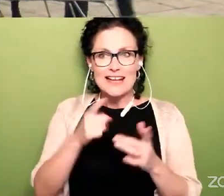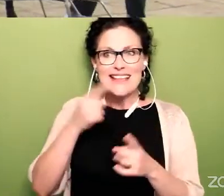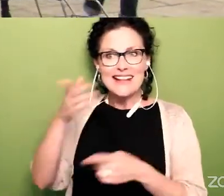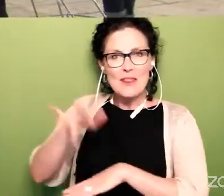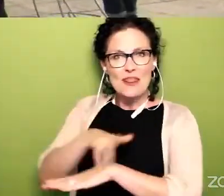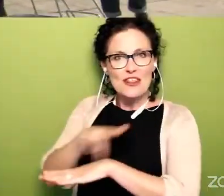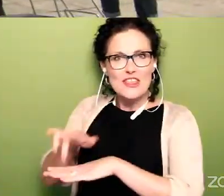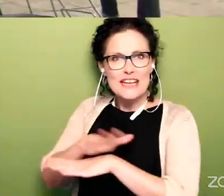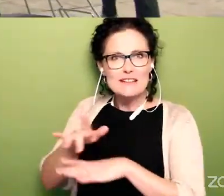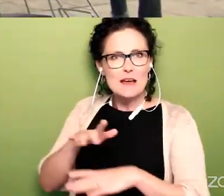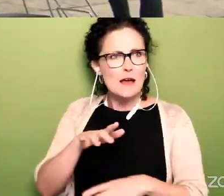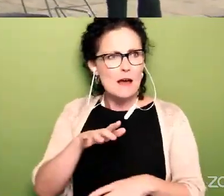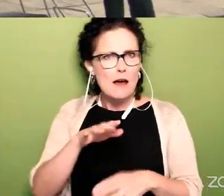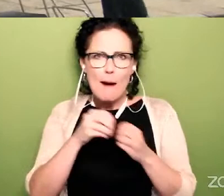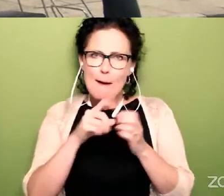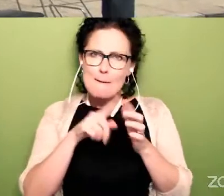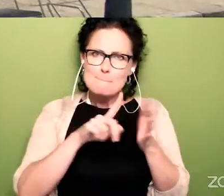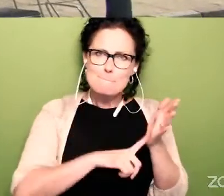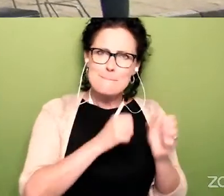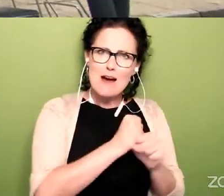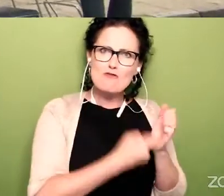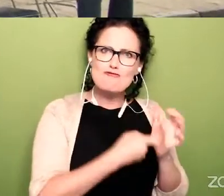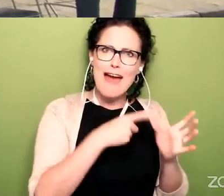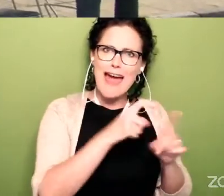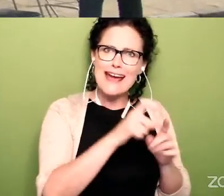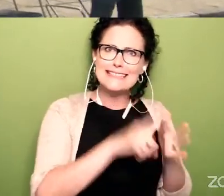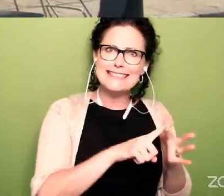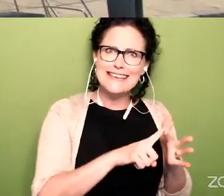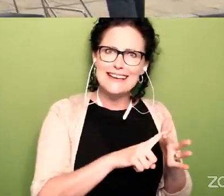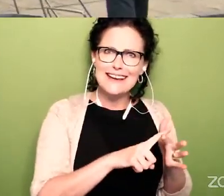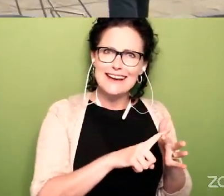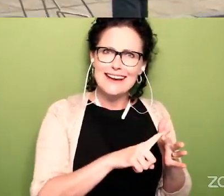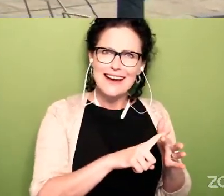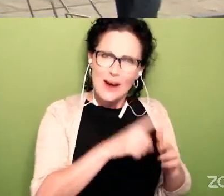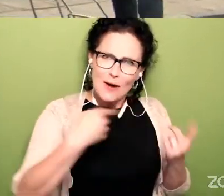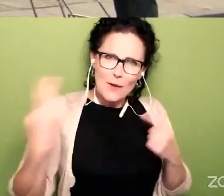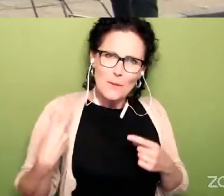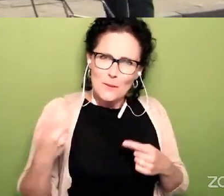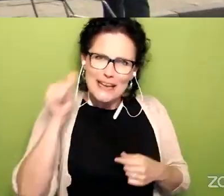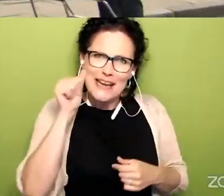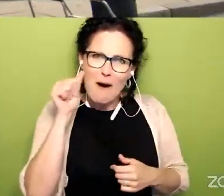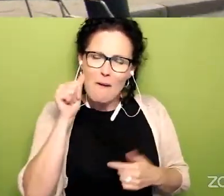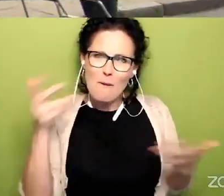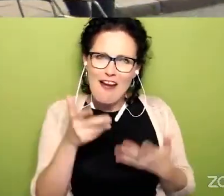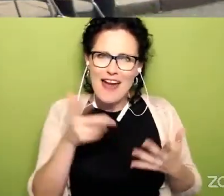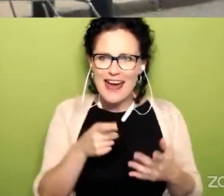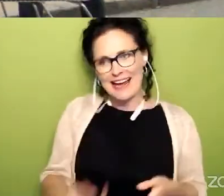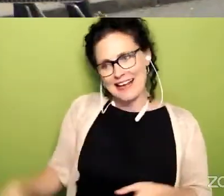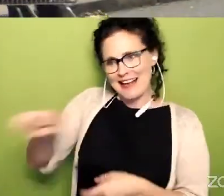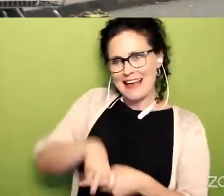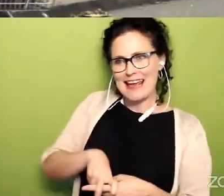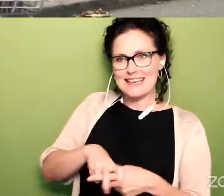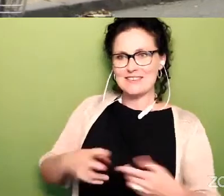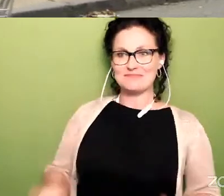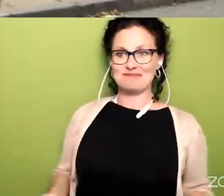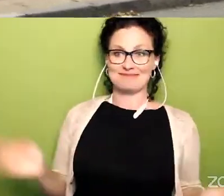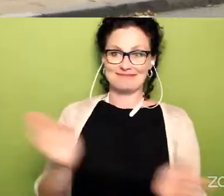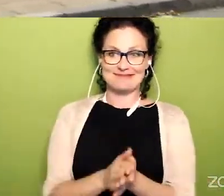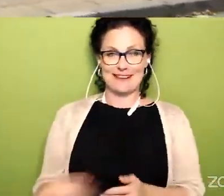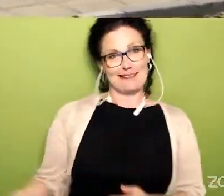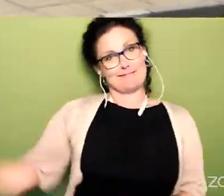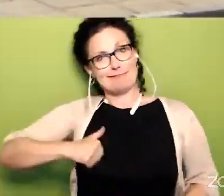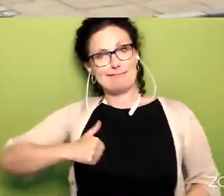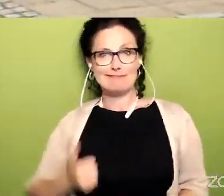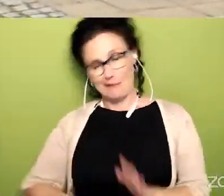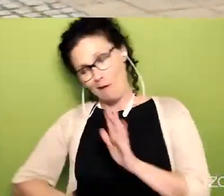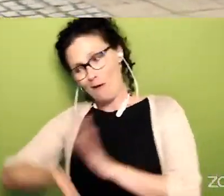me. Off we go then. How can I miss him? Ruby Marie, we're coming for you. Right, don't go too quick. Don't